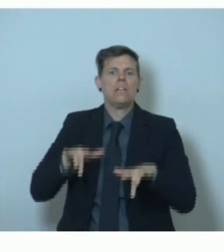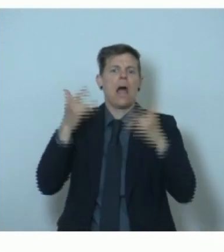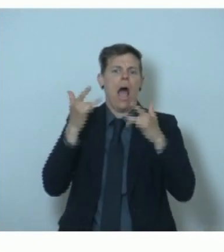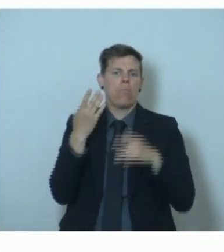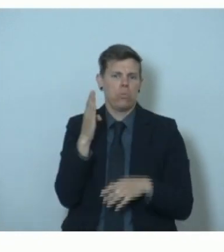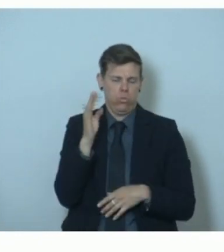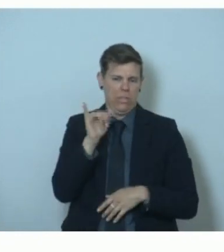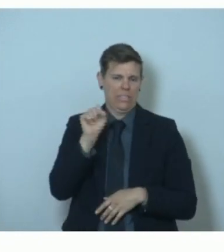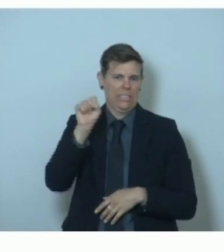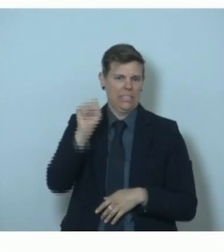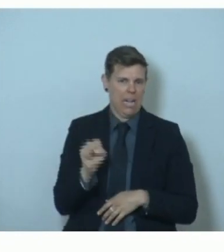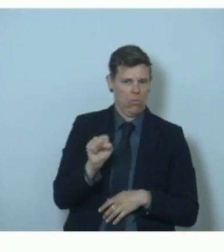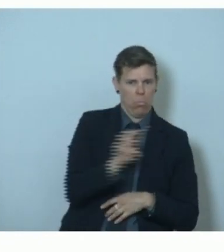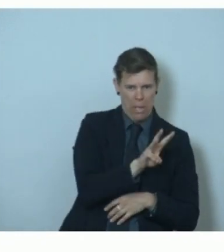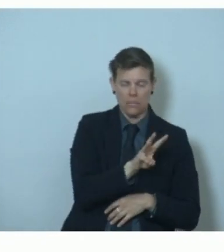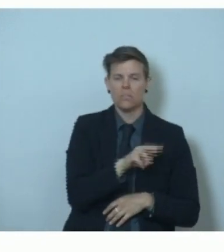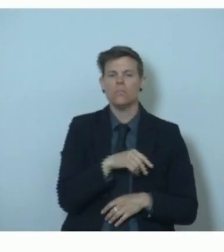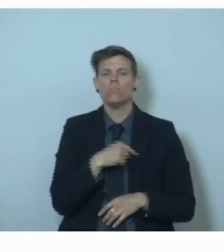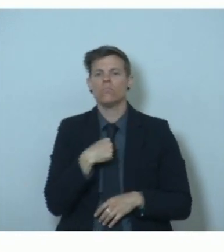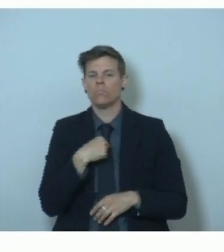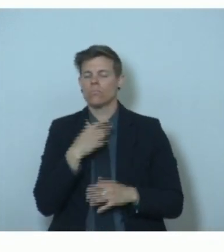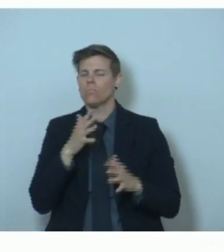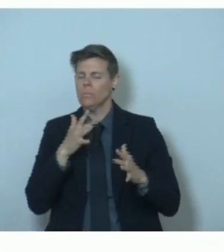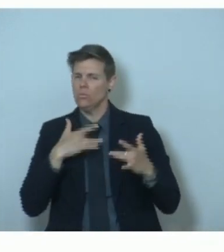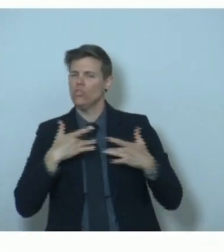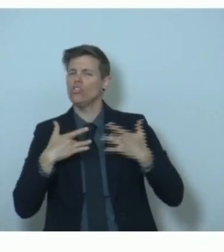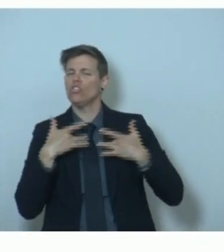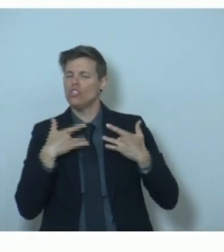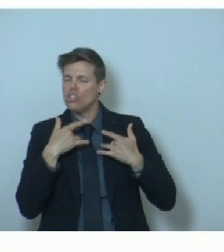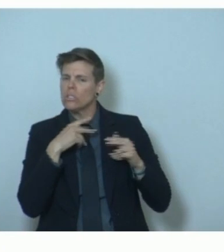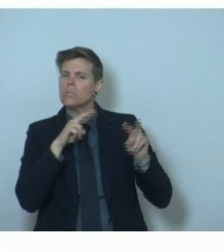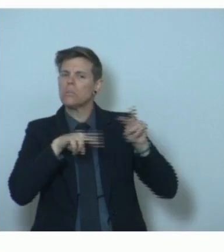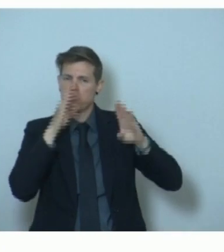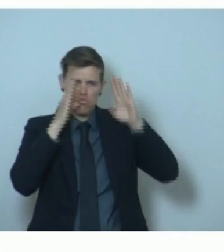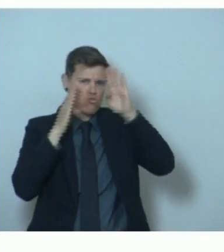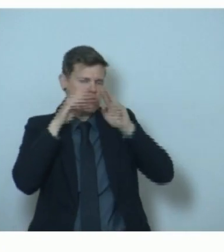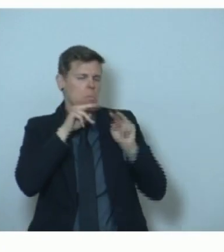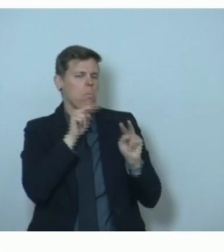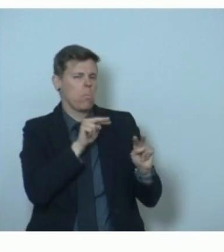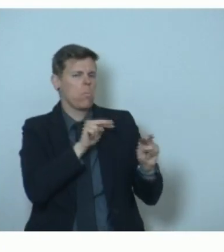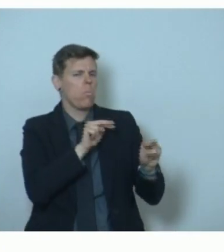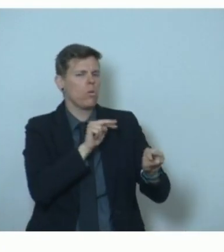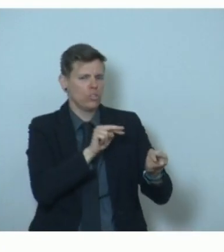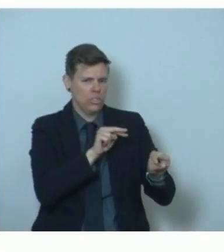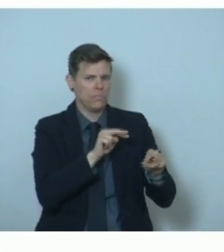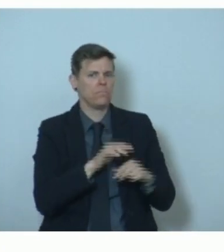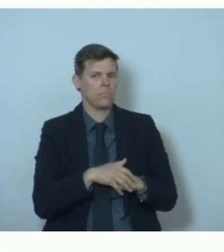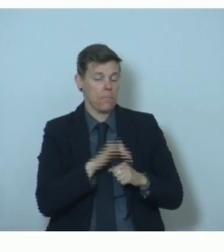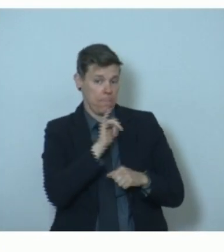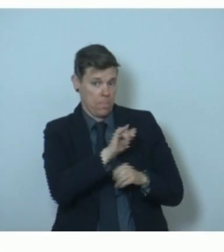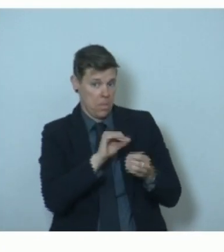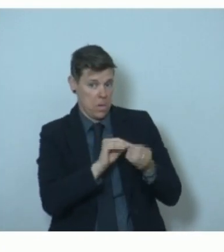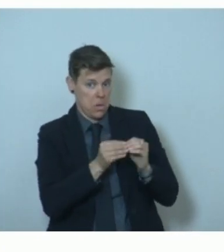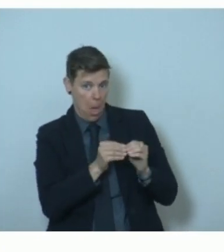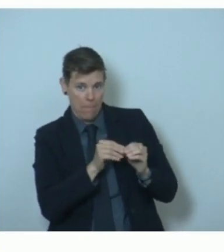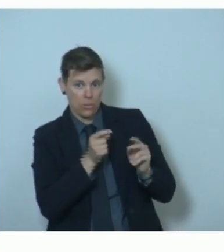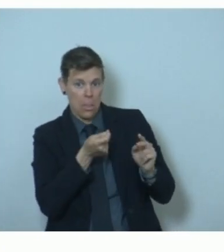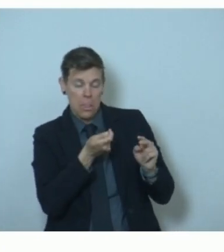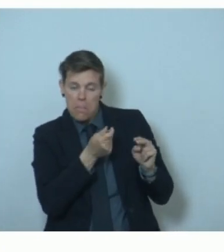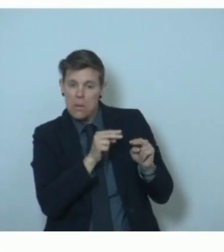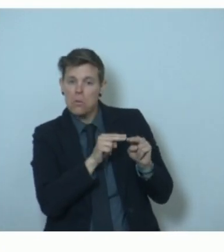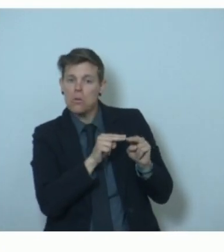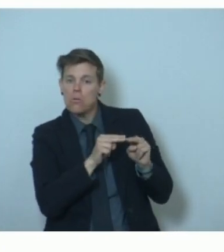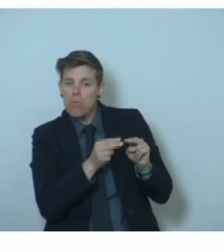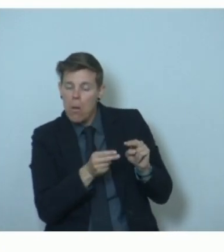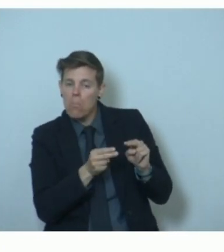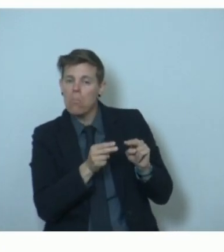close eye on that last week. The number of cases is dropping on a 7-day rolling average, which